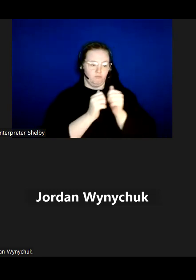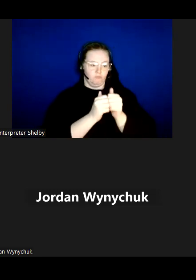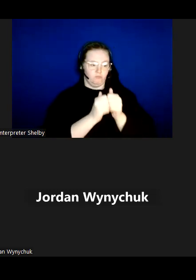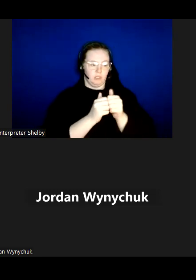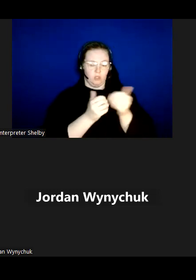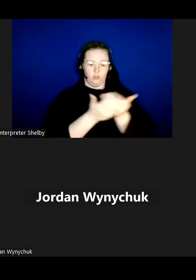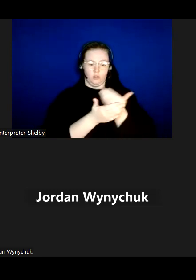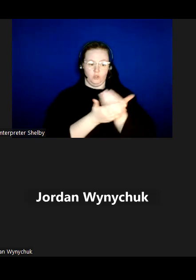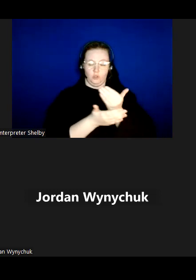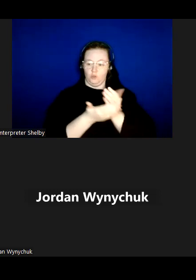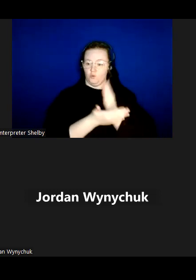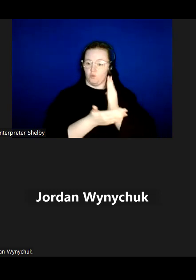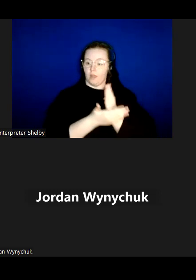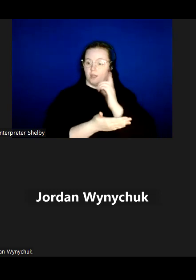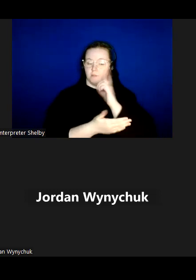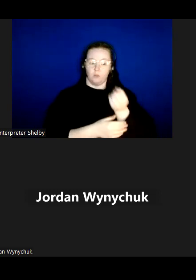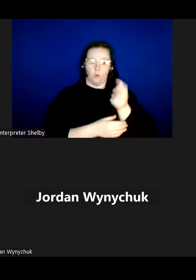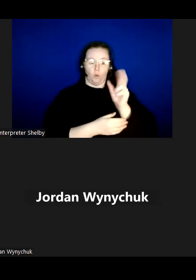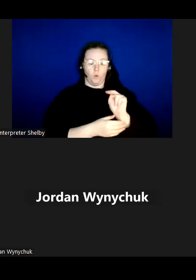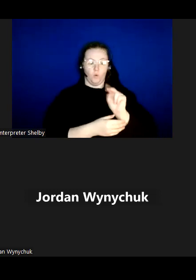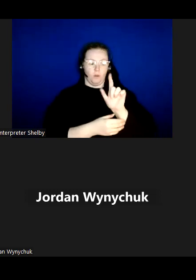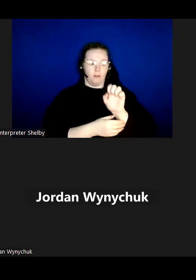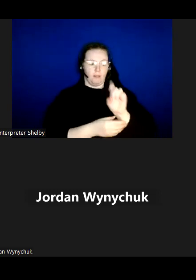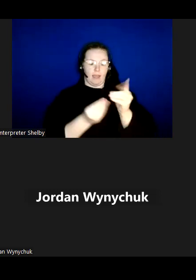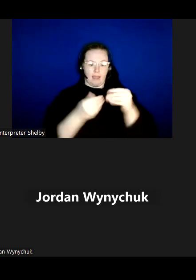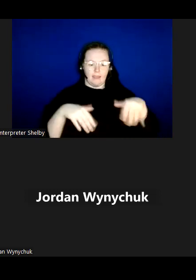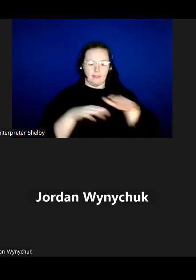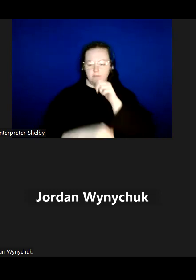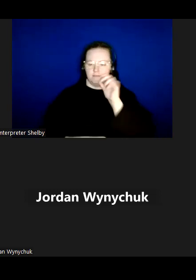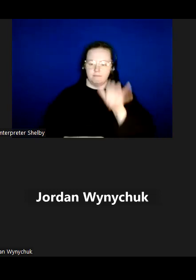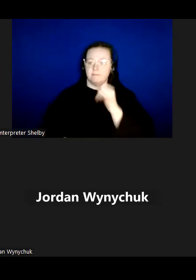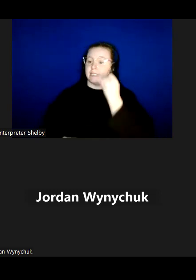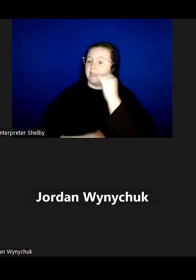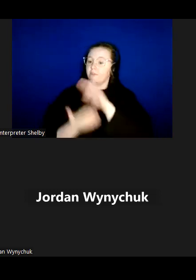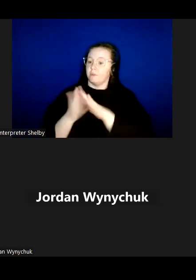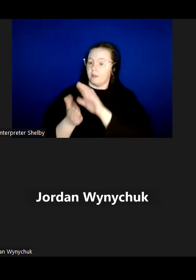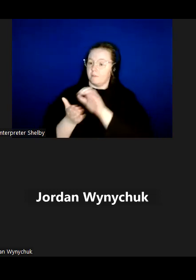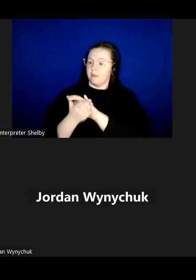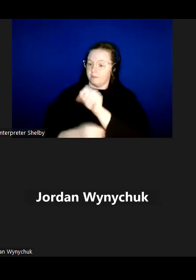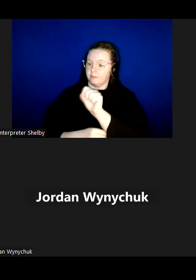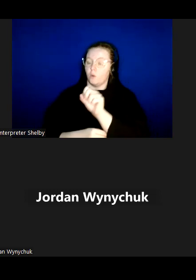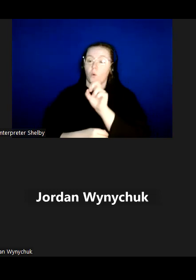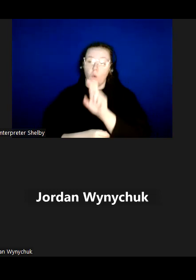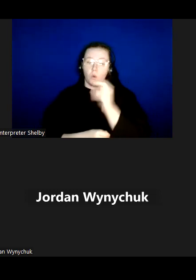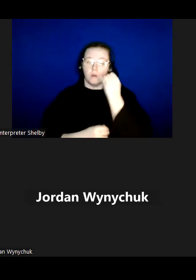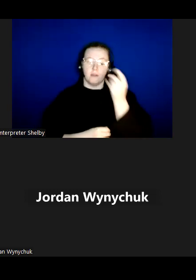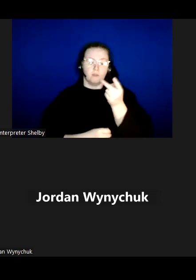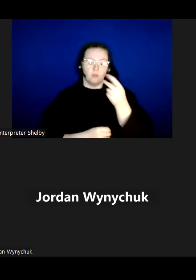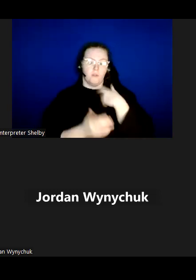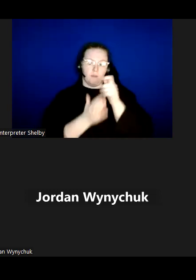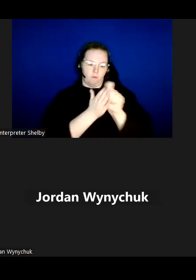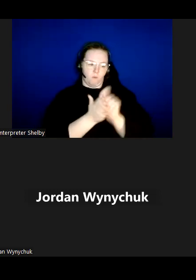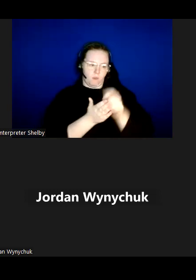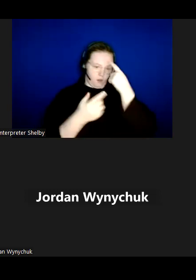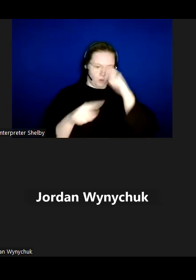unless they get married or unless they specifically have an agreement in writing under the Provincial Family